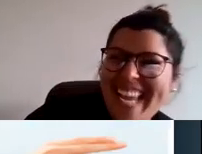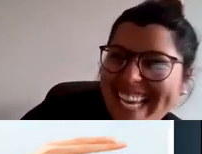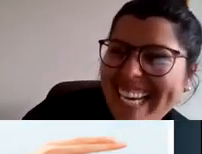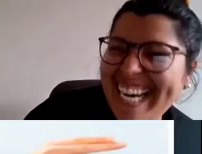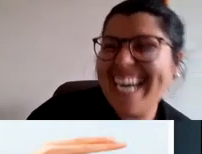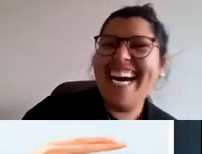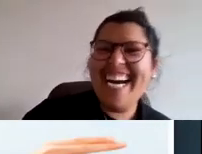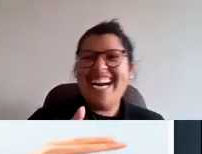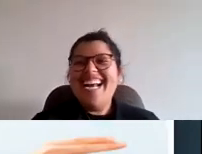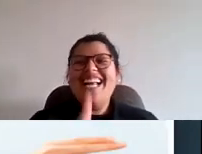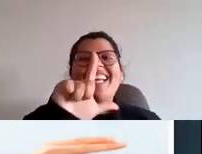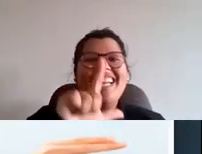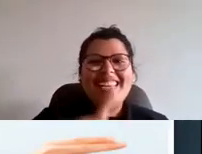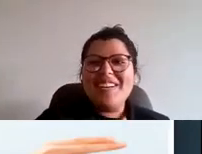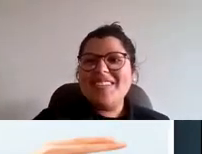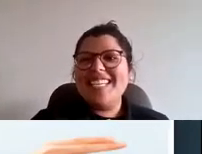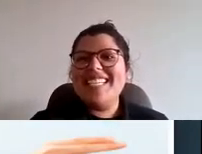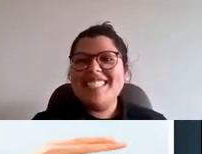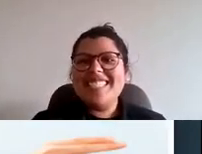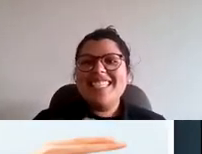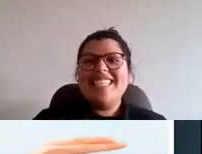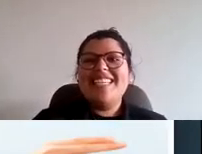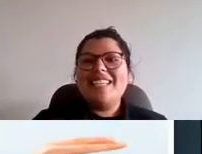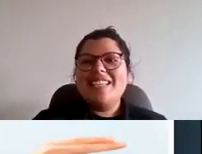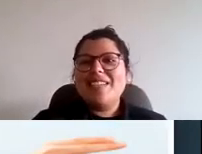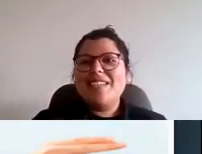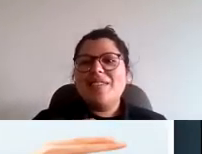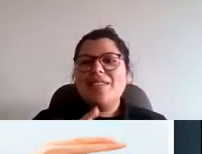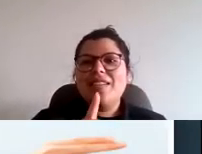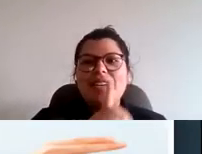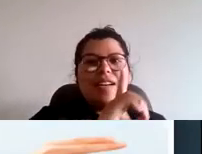I'm trying. Oh, goodness.